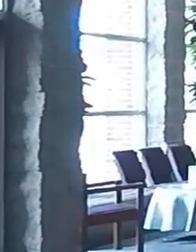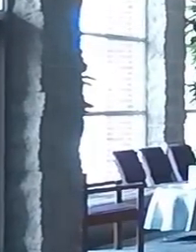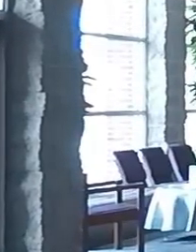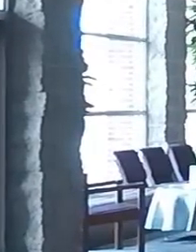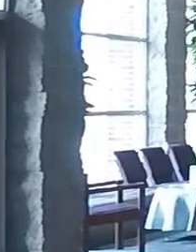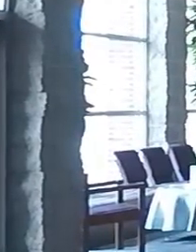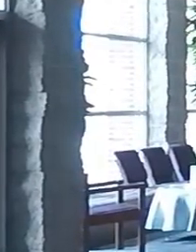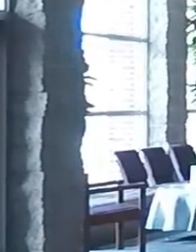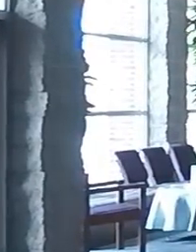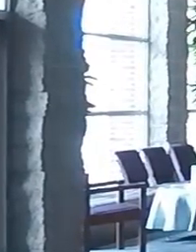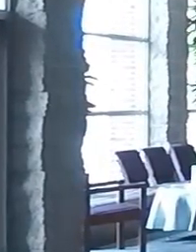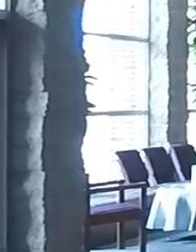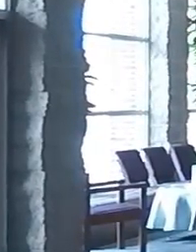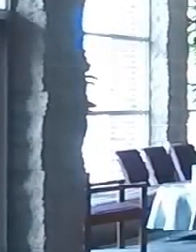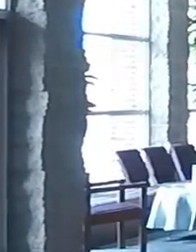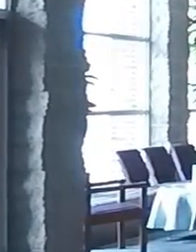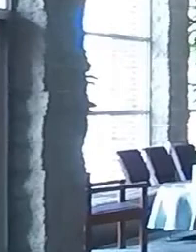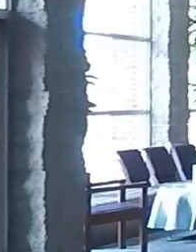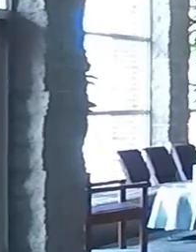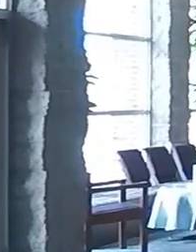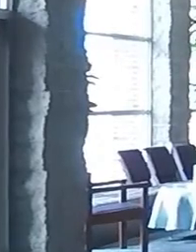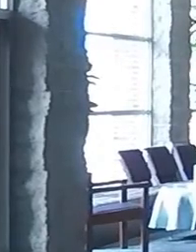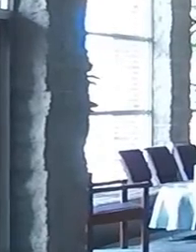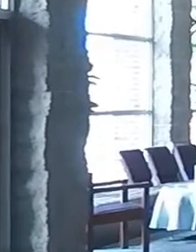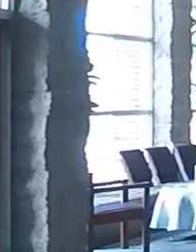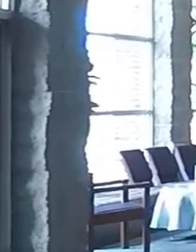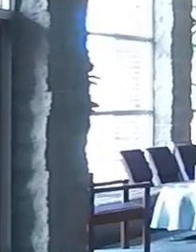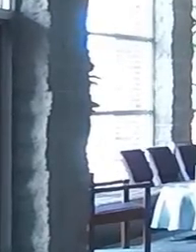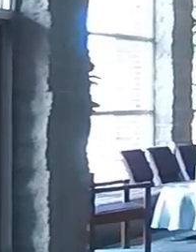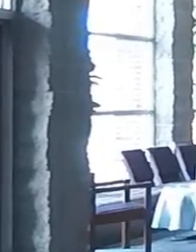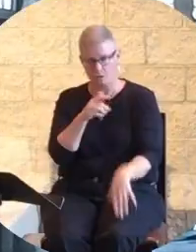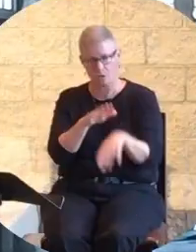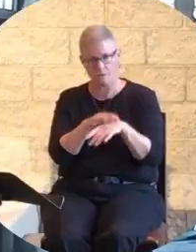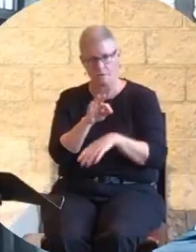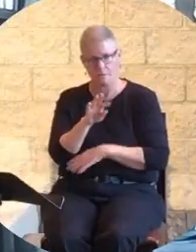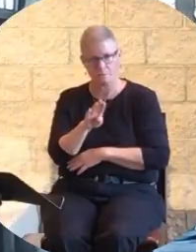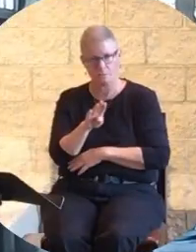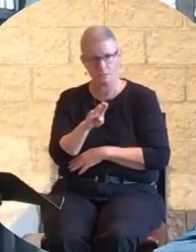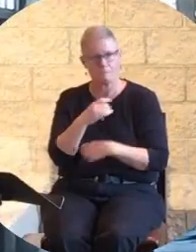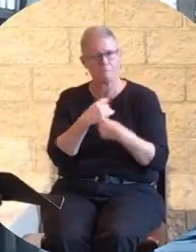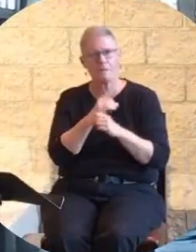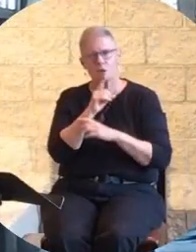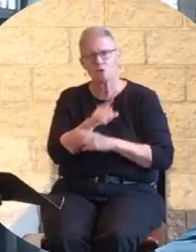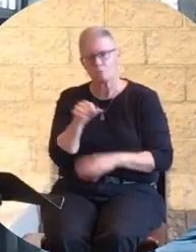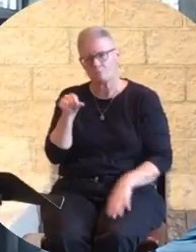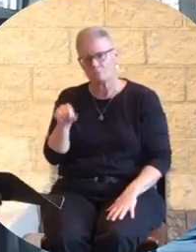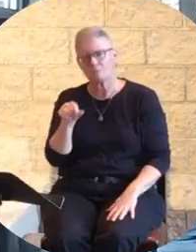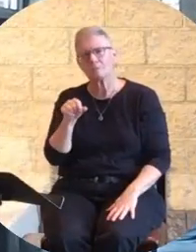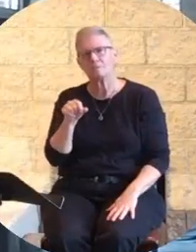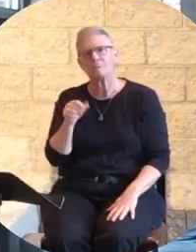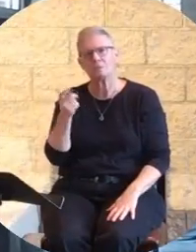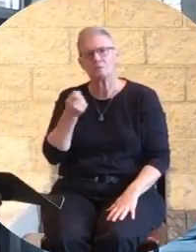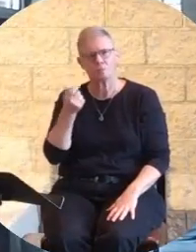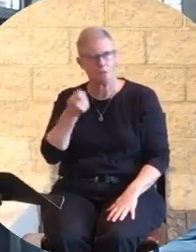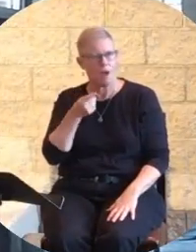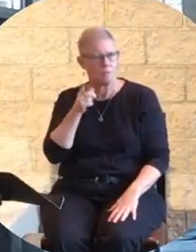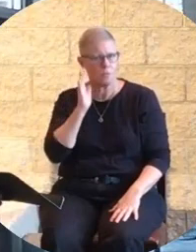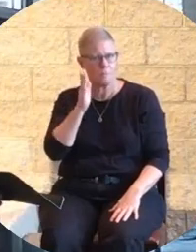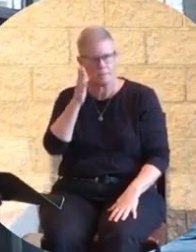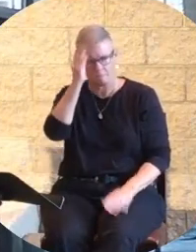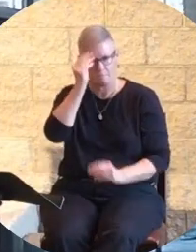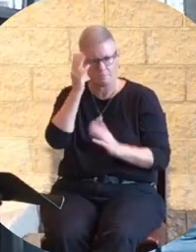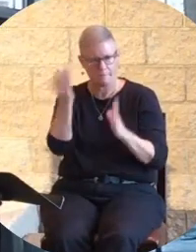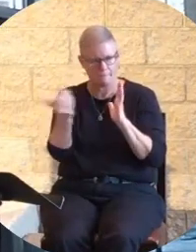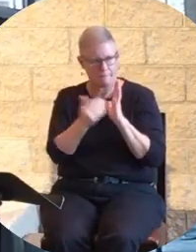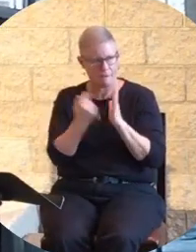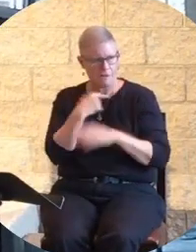unityminneapolis.org. And if you're watching us on Facebook, be sure to hit subscribe so that you'll be notified again when we're live. We love you, we bless